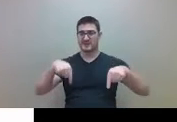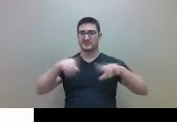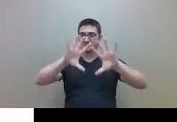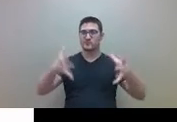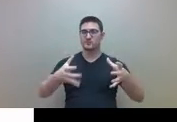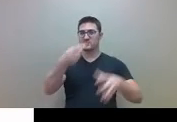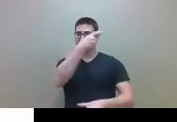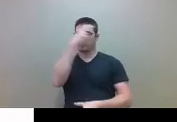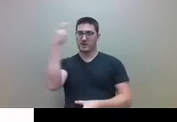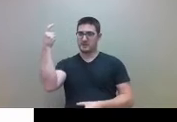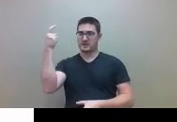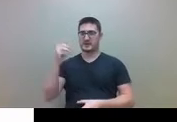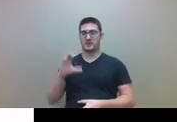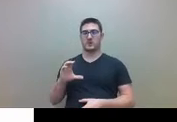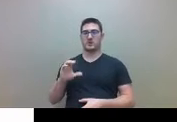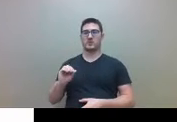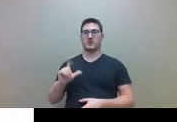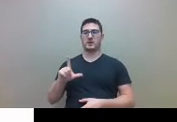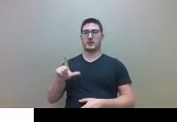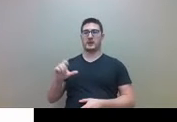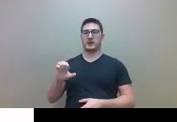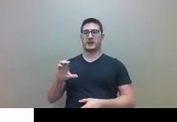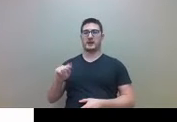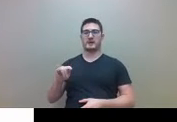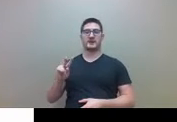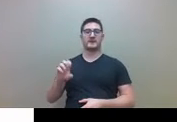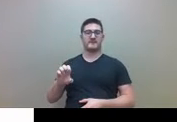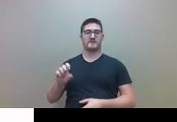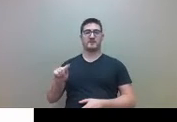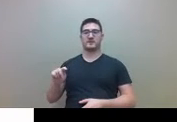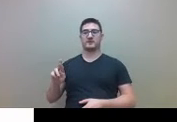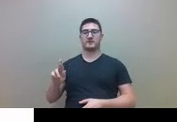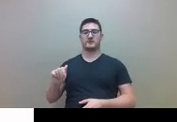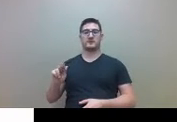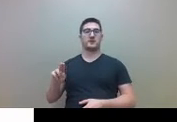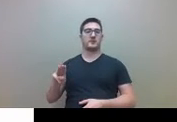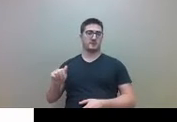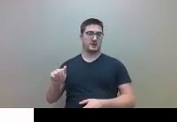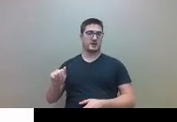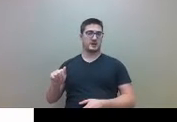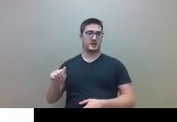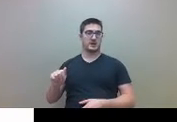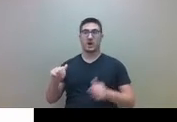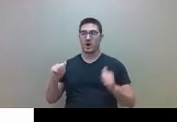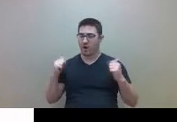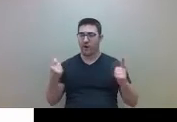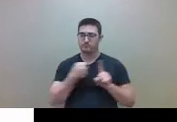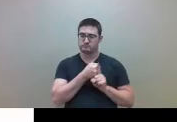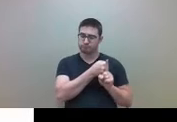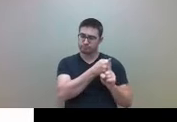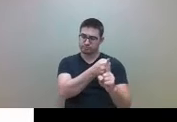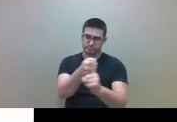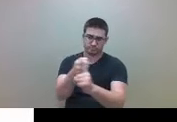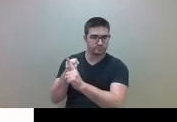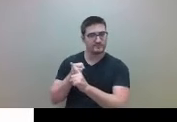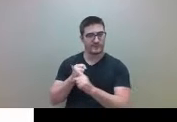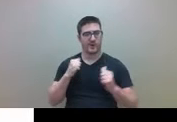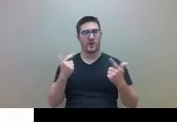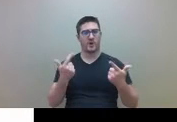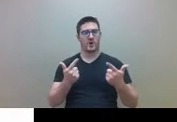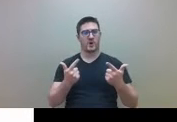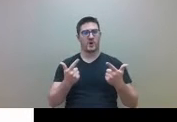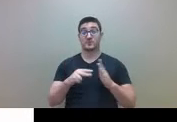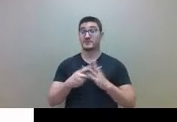ways, but the point is to come together and move forward and move